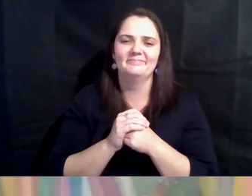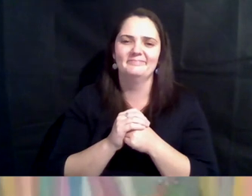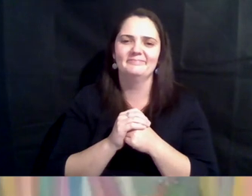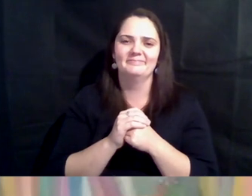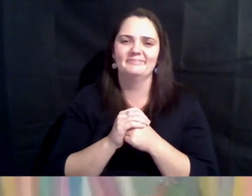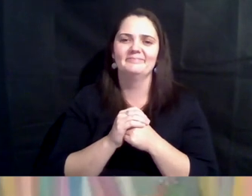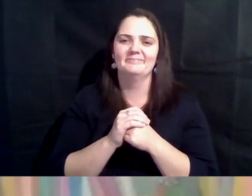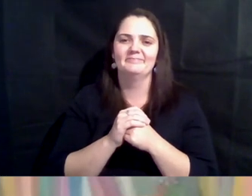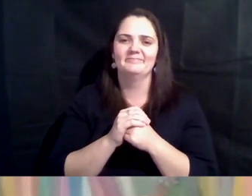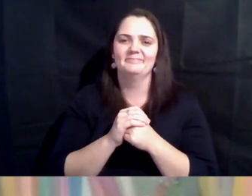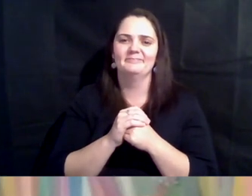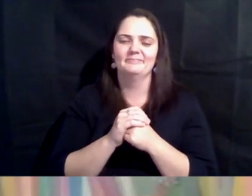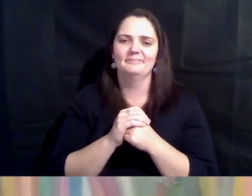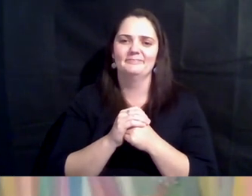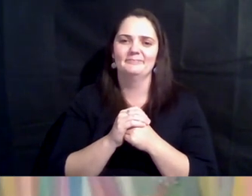houseplants.